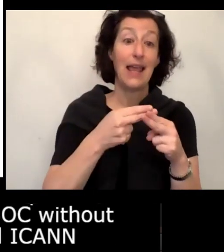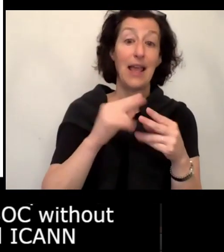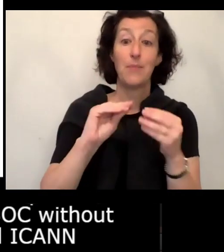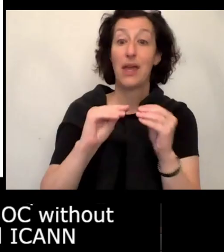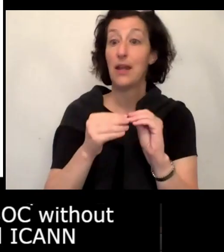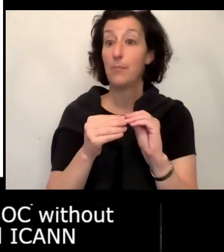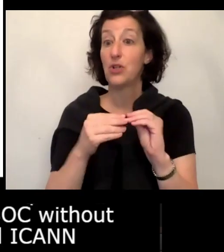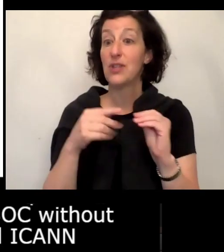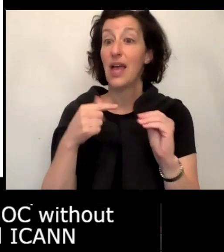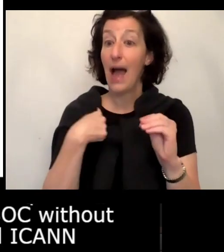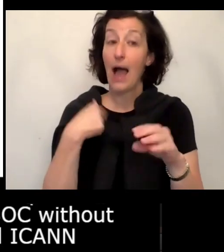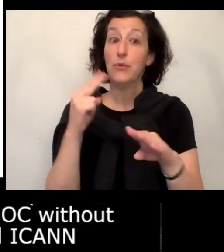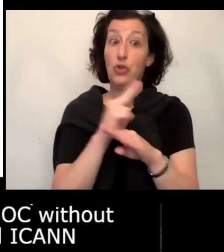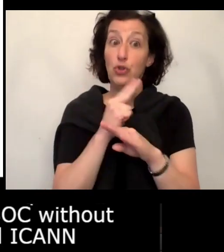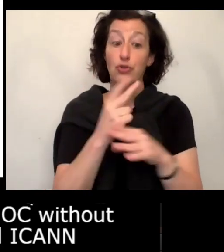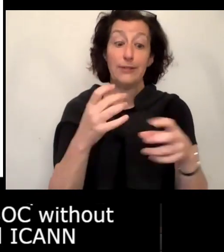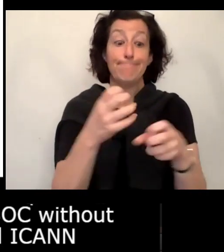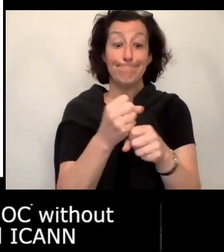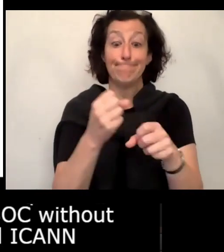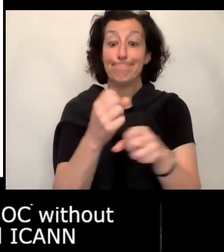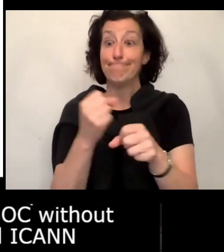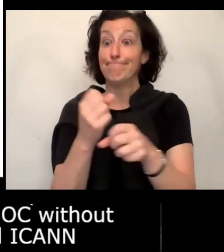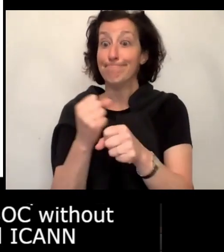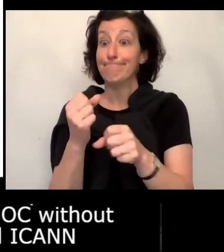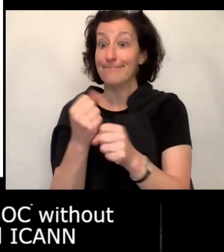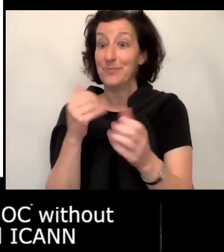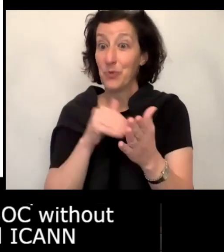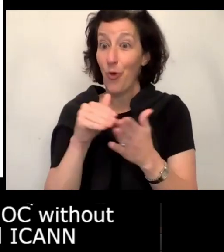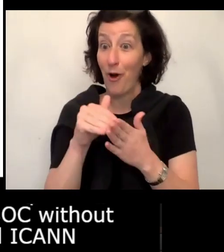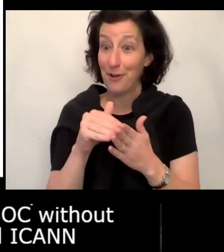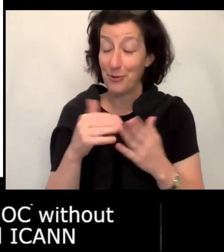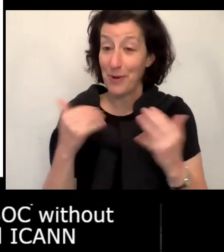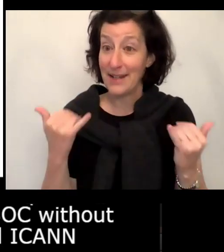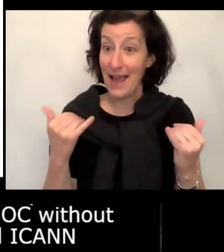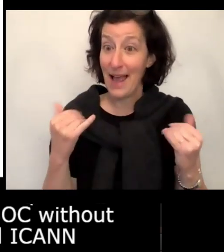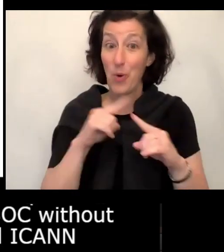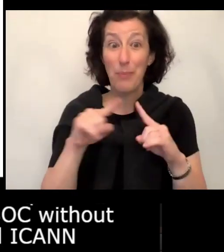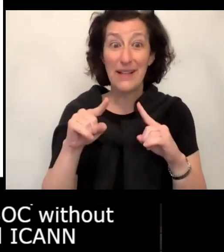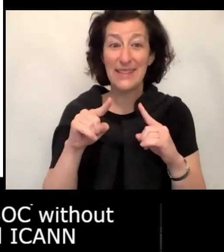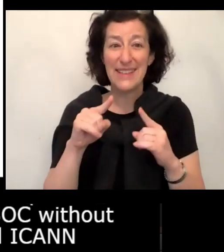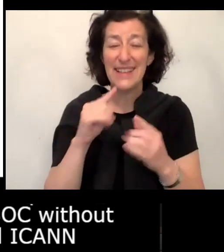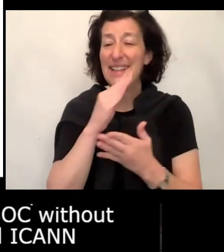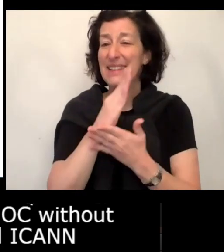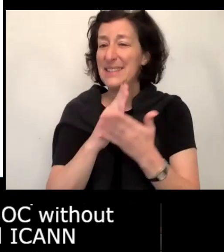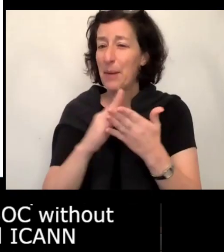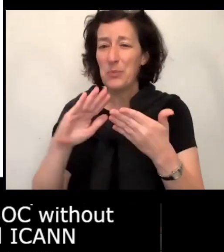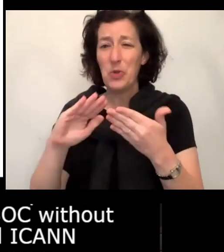than PDP, but in certain communities, it's